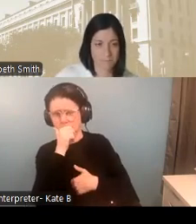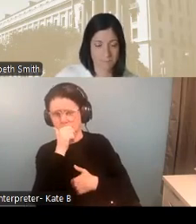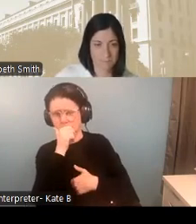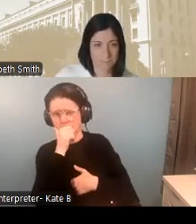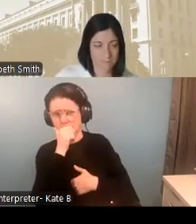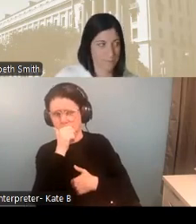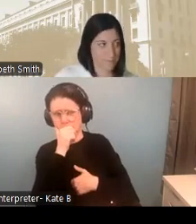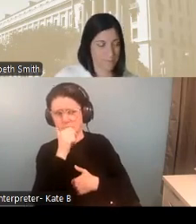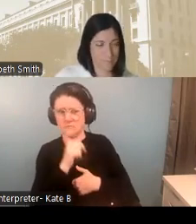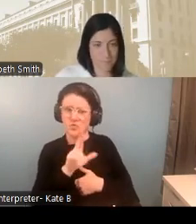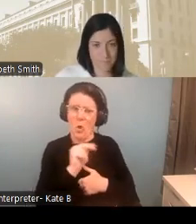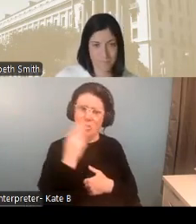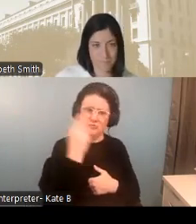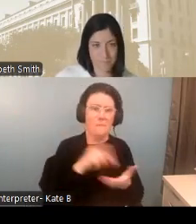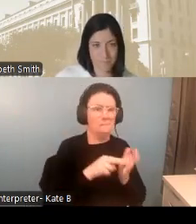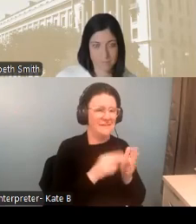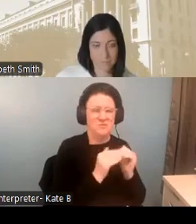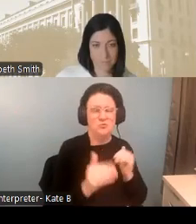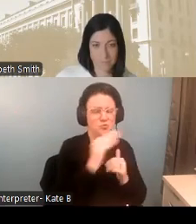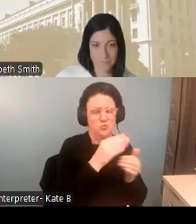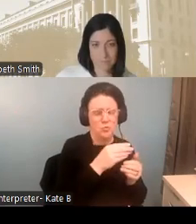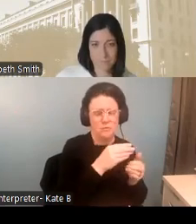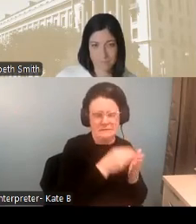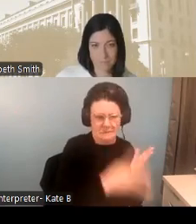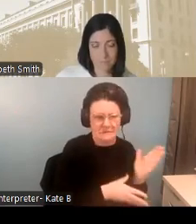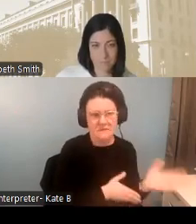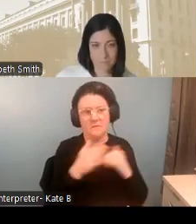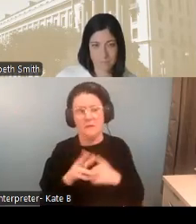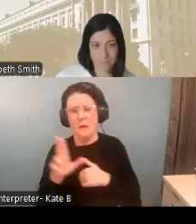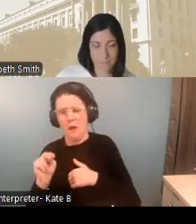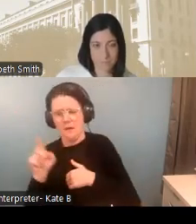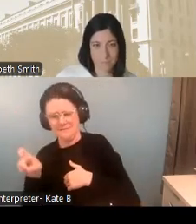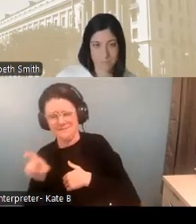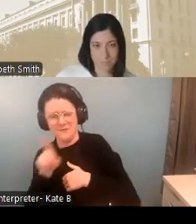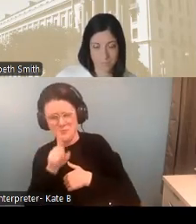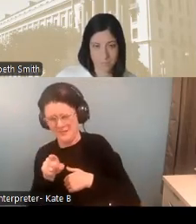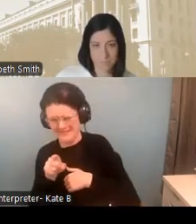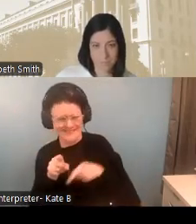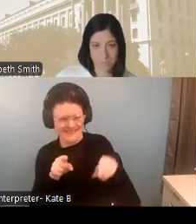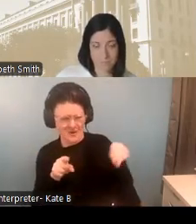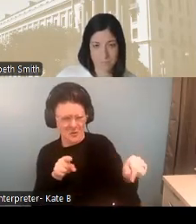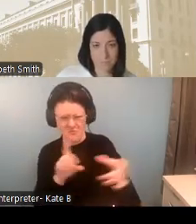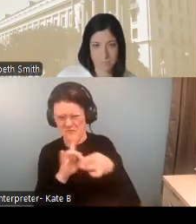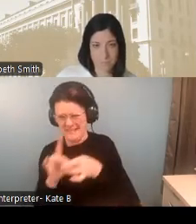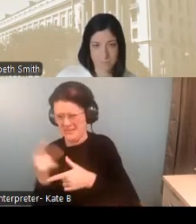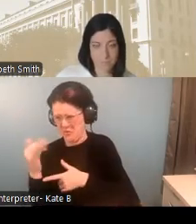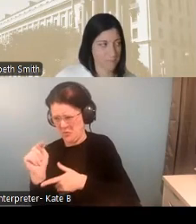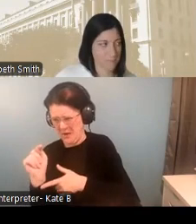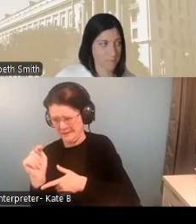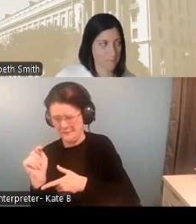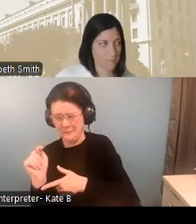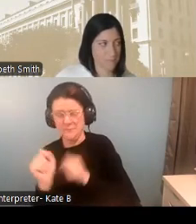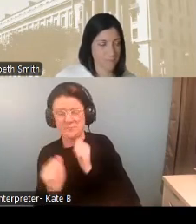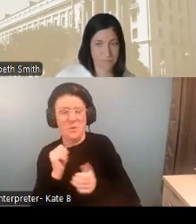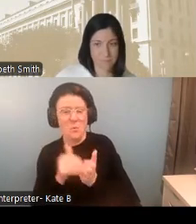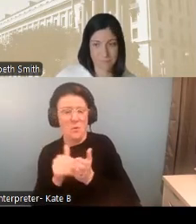we determine whether or not the expense bears a logical relationship to the grant and its program. More often than not in our